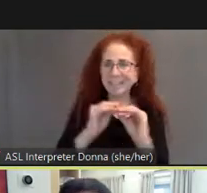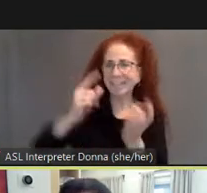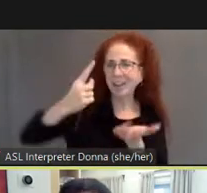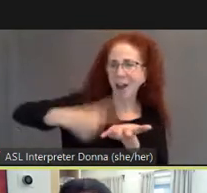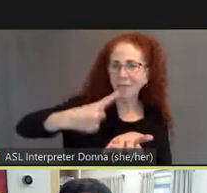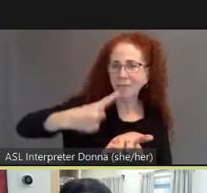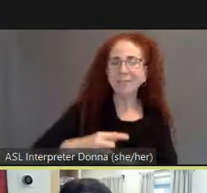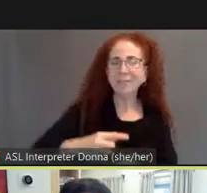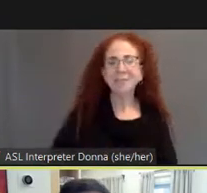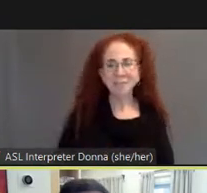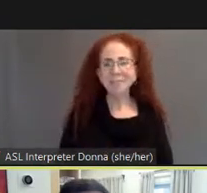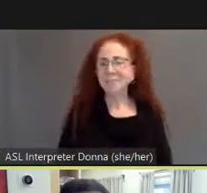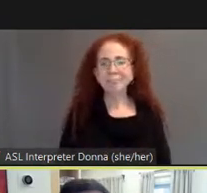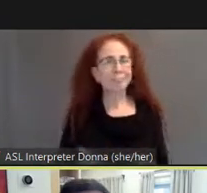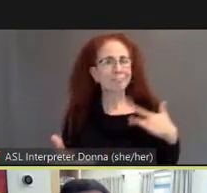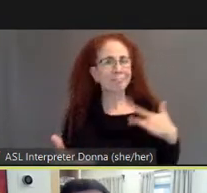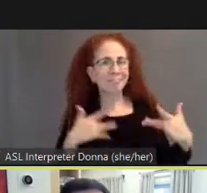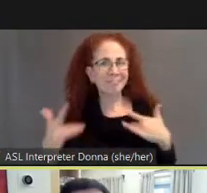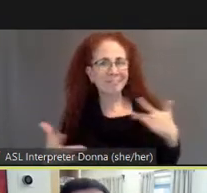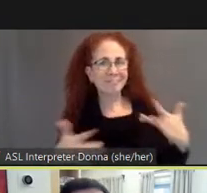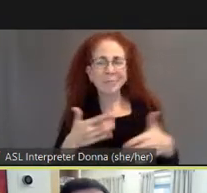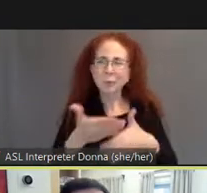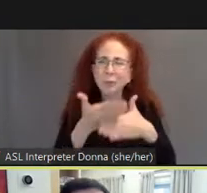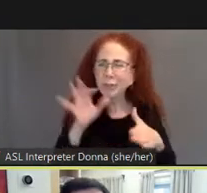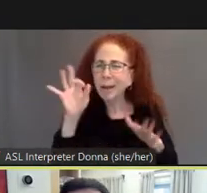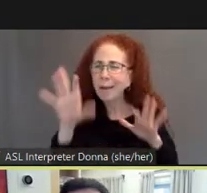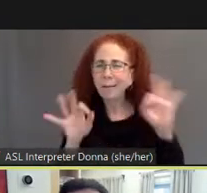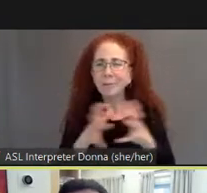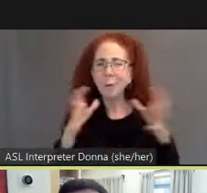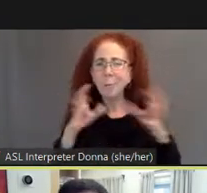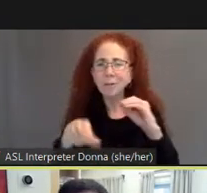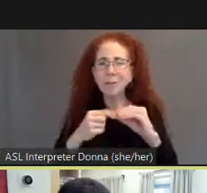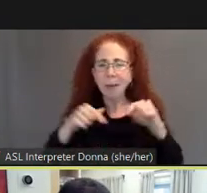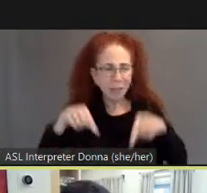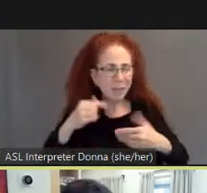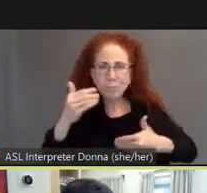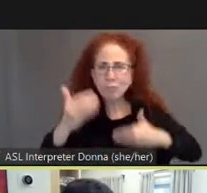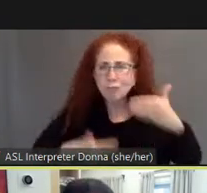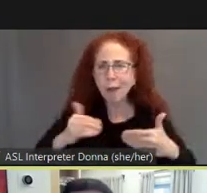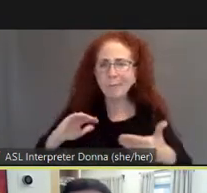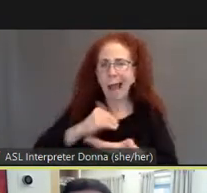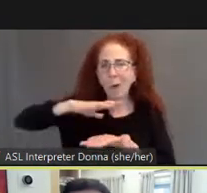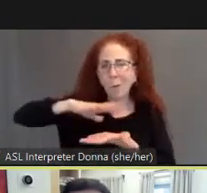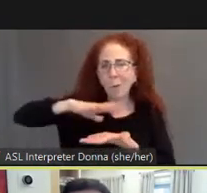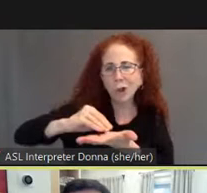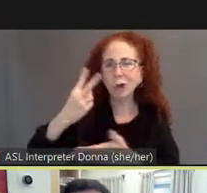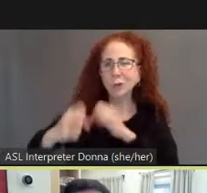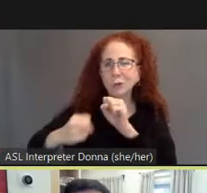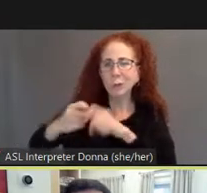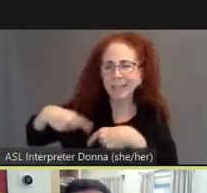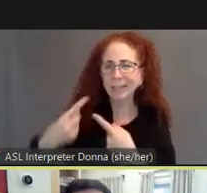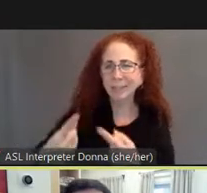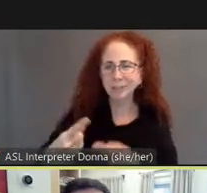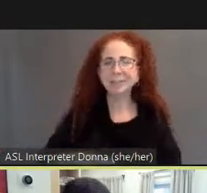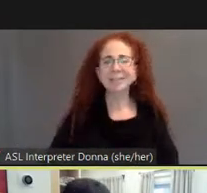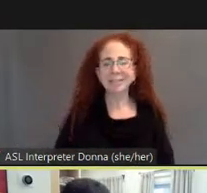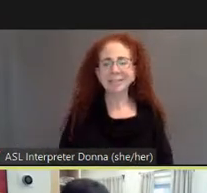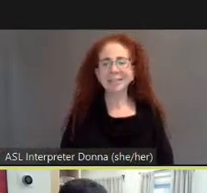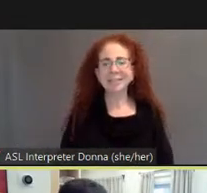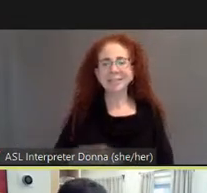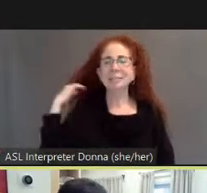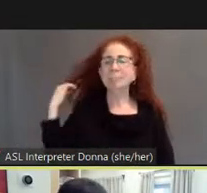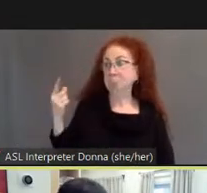I'm so excited to share so much about this learning process over the past 2 years. As